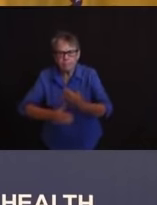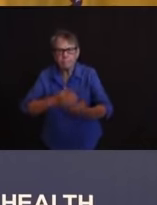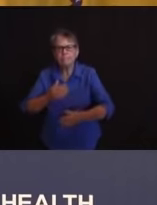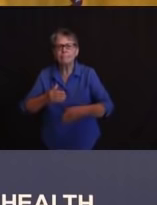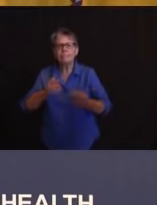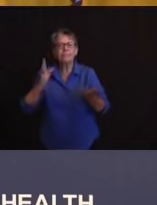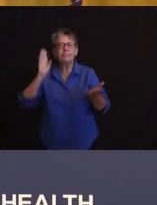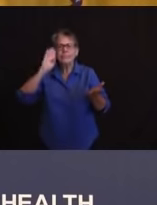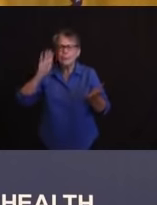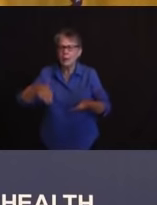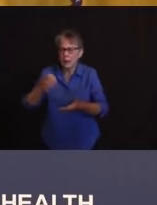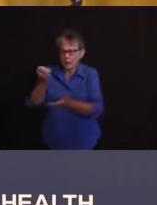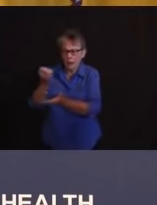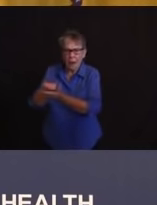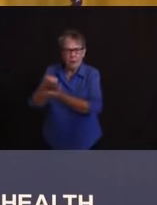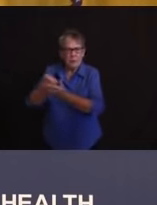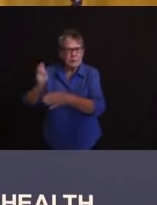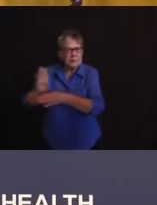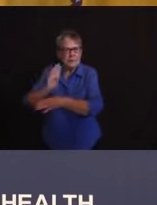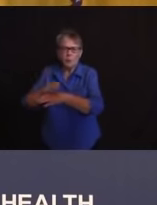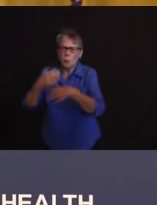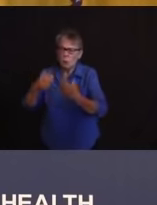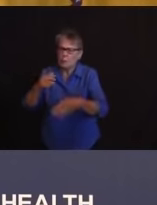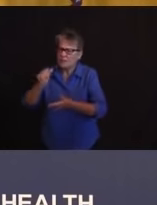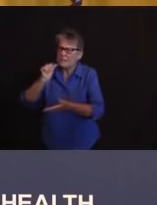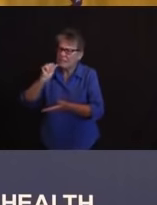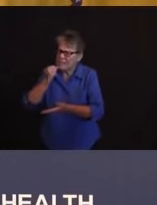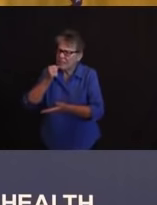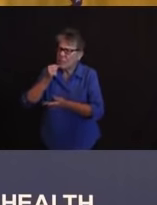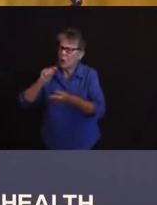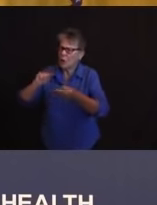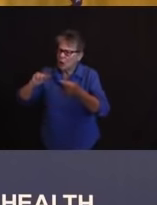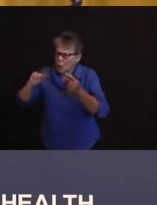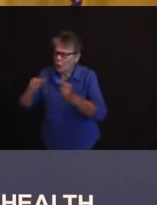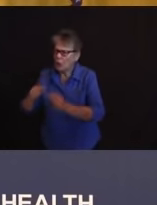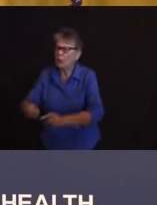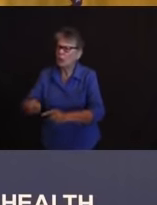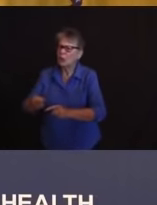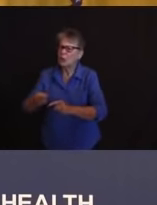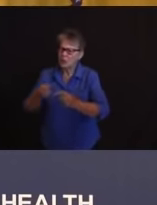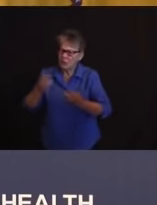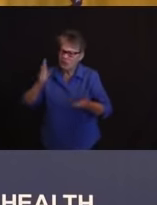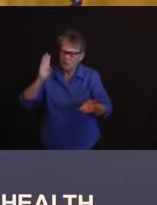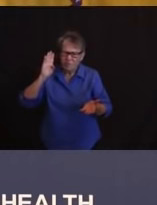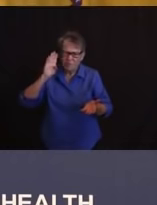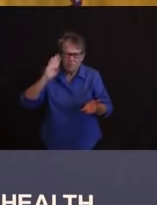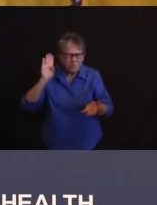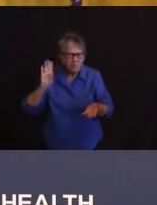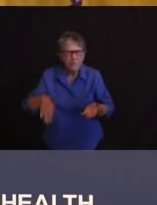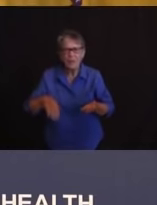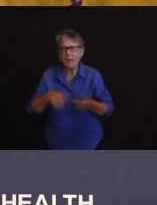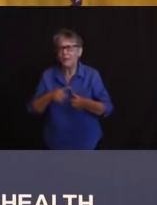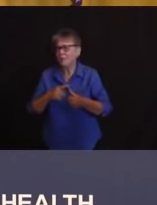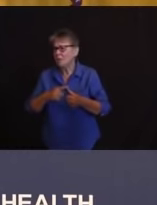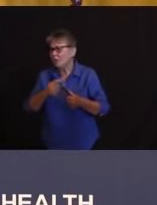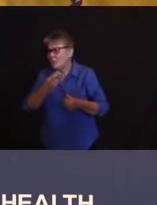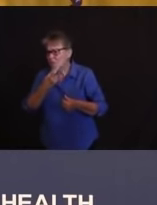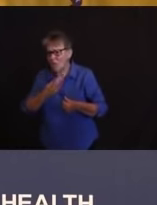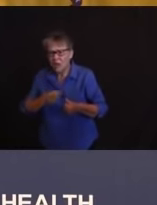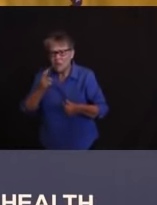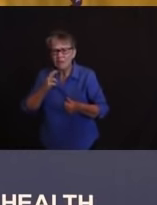on individuals, on small businesses, particularly in hospitality, cannot be overstated. It's